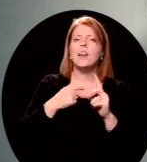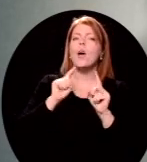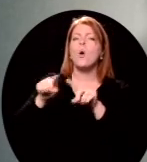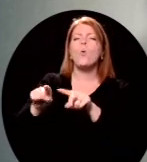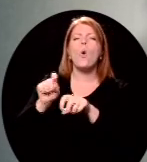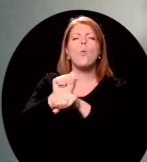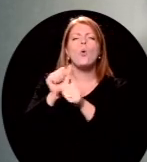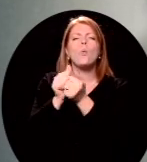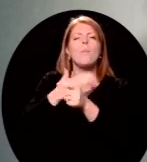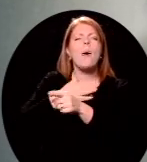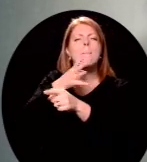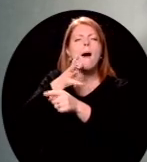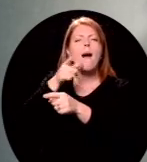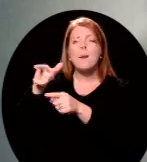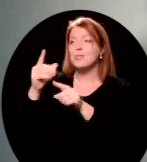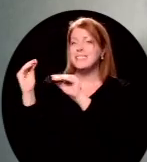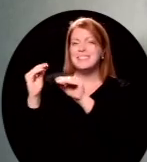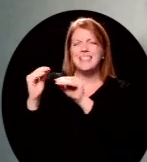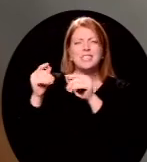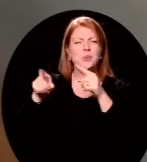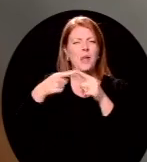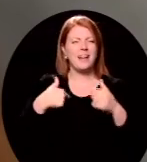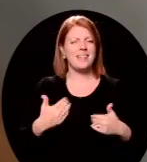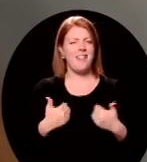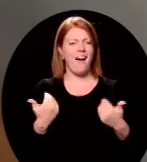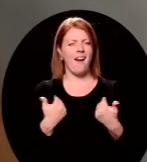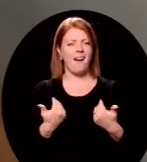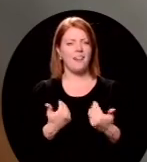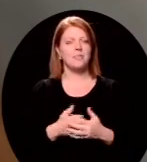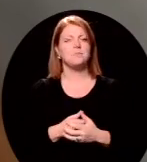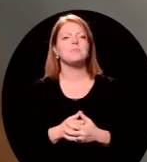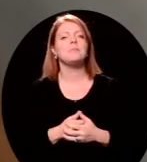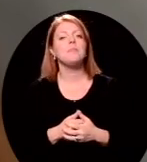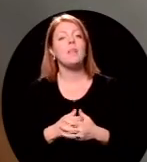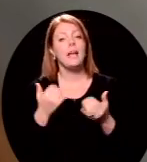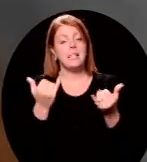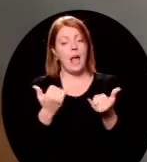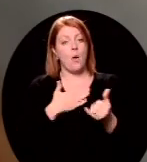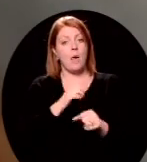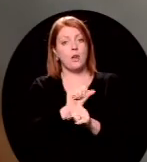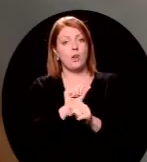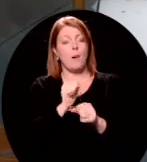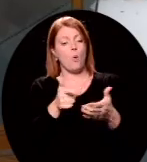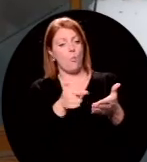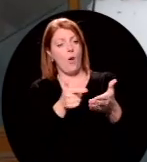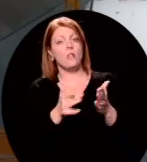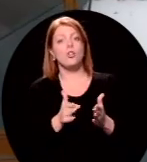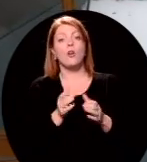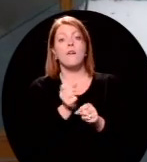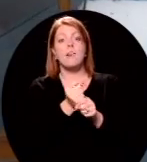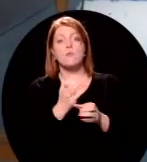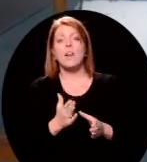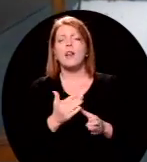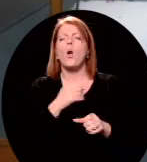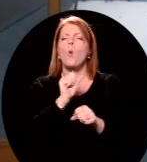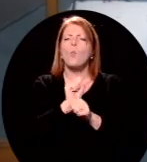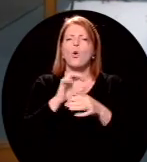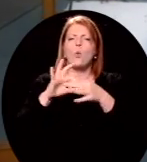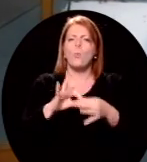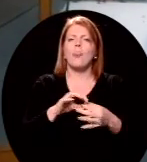with my mom when she was teaching when I was little. The job I have now, I'm a welder fabricator. I work with